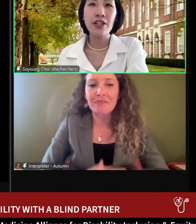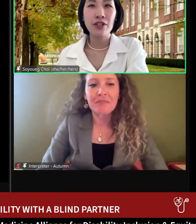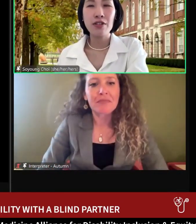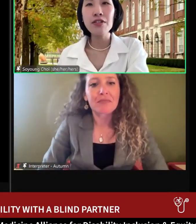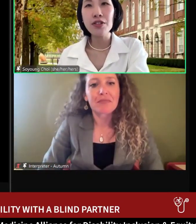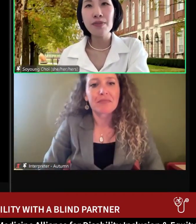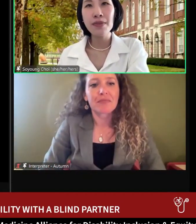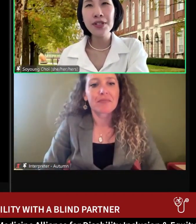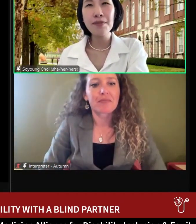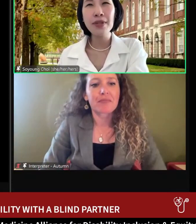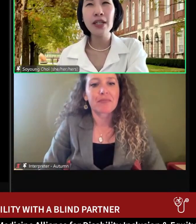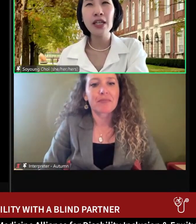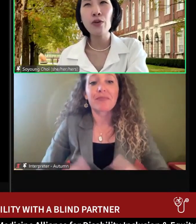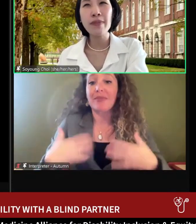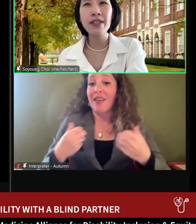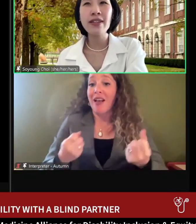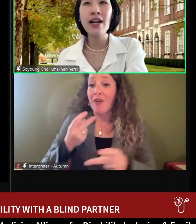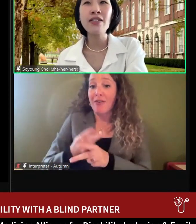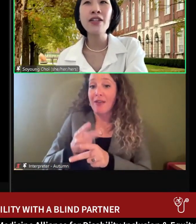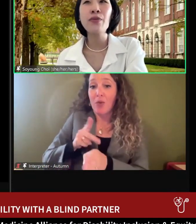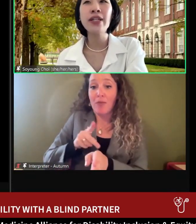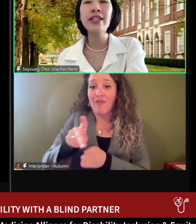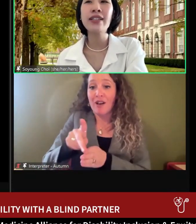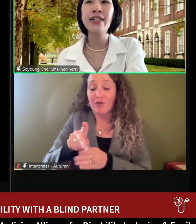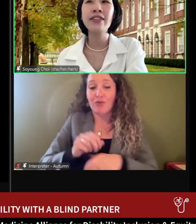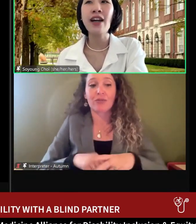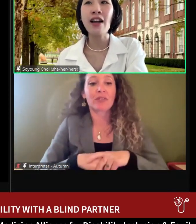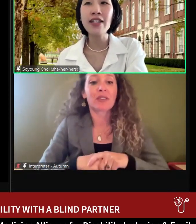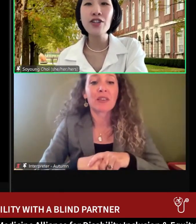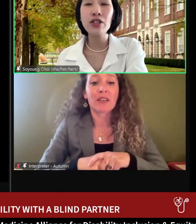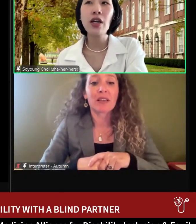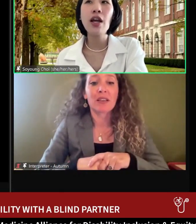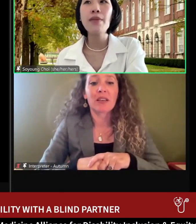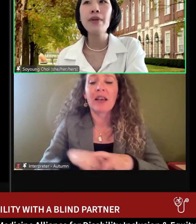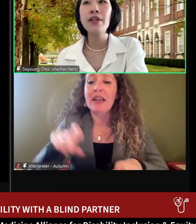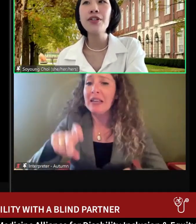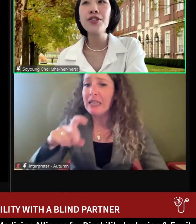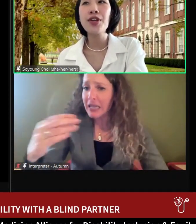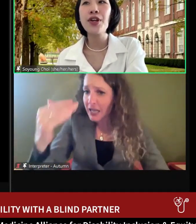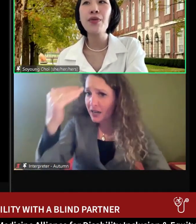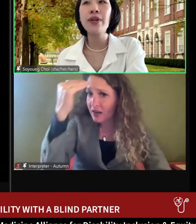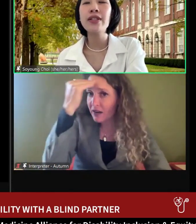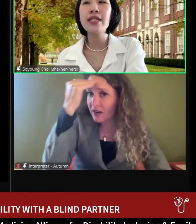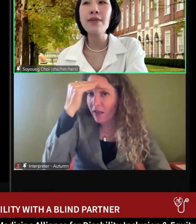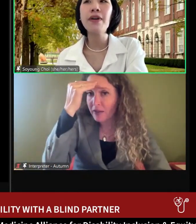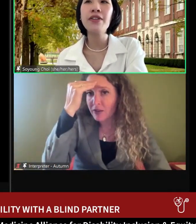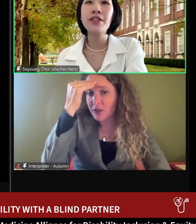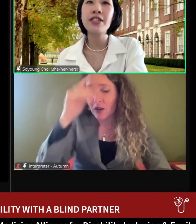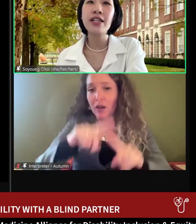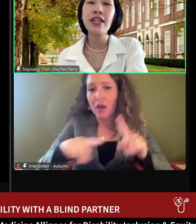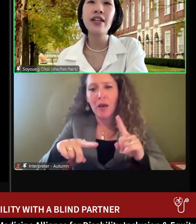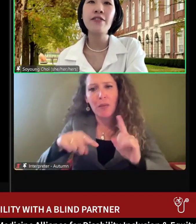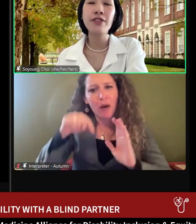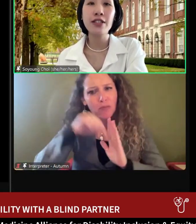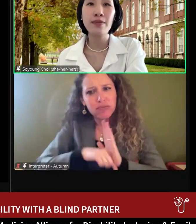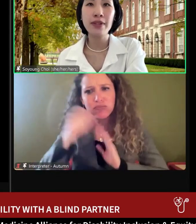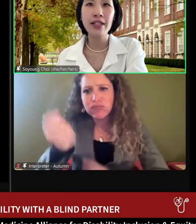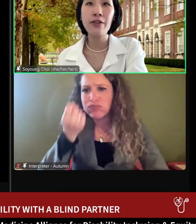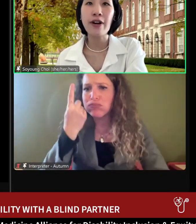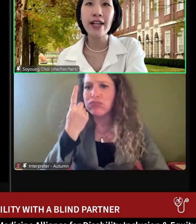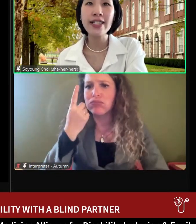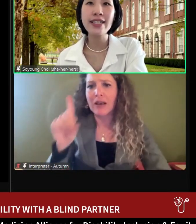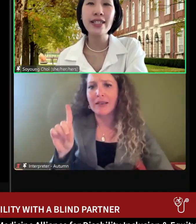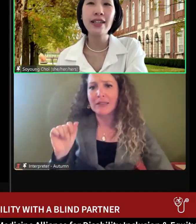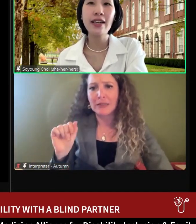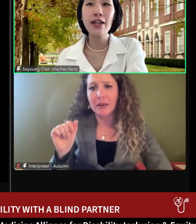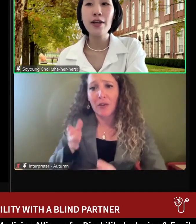Healthcare professionals must be equipped not only with clinical knowledge, but also with a deep understanding of